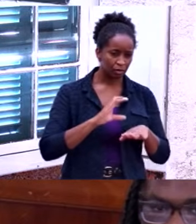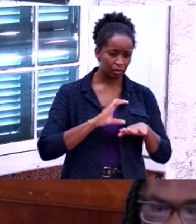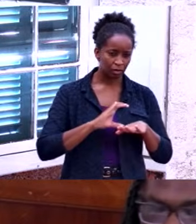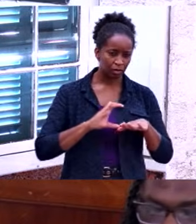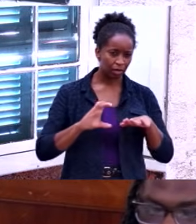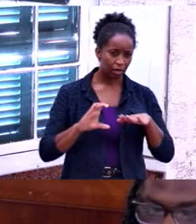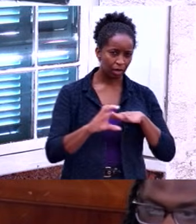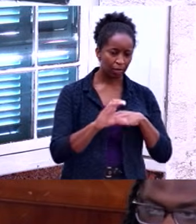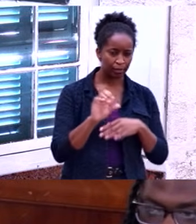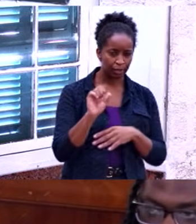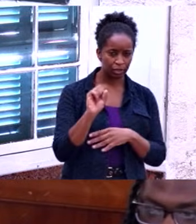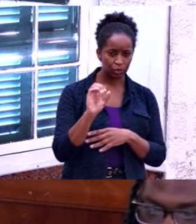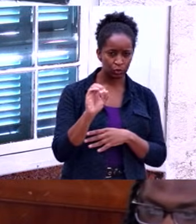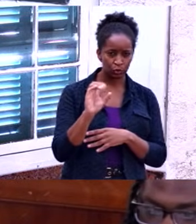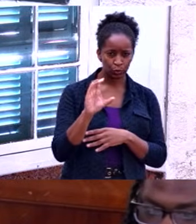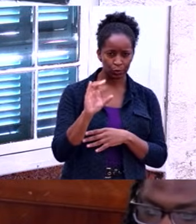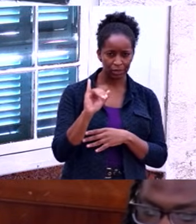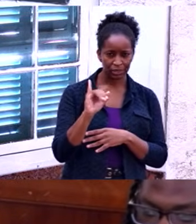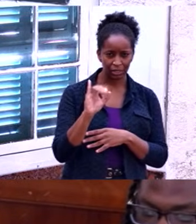Association on